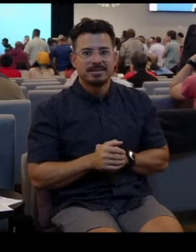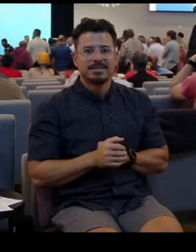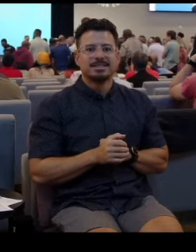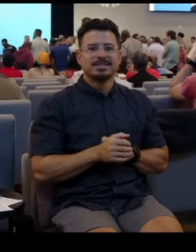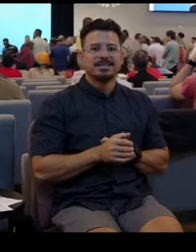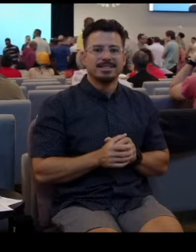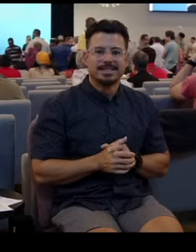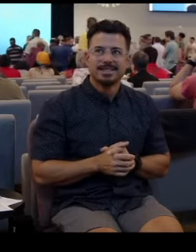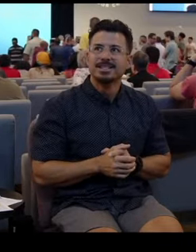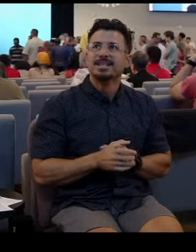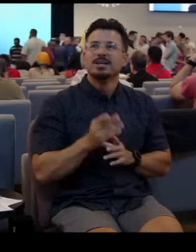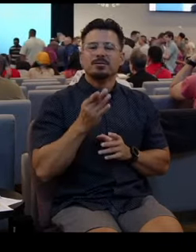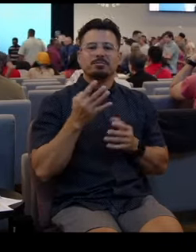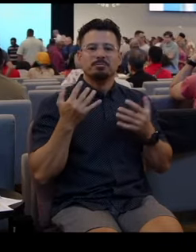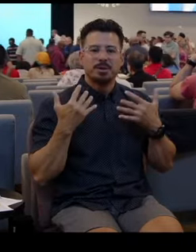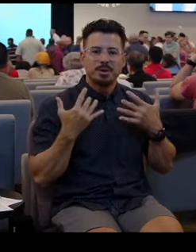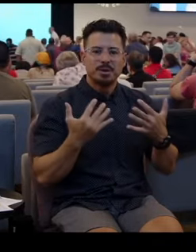James.